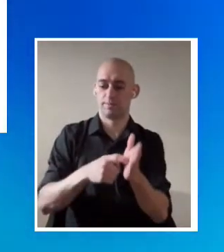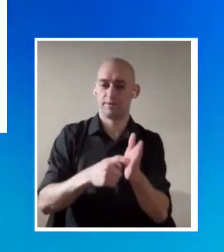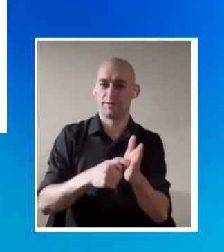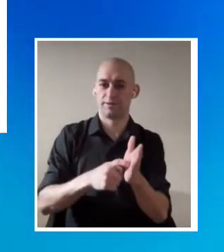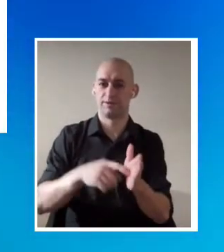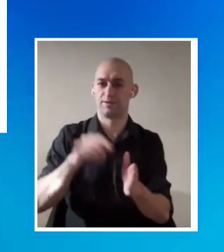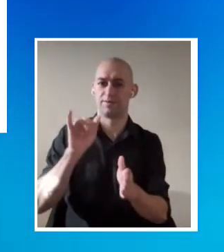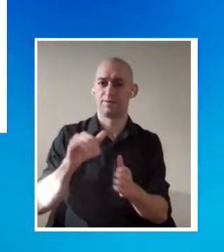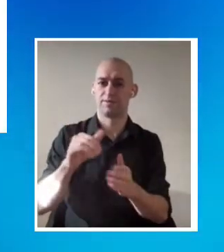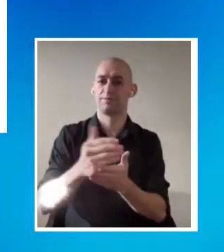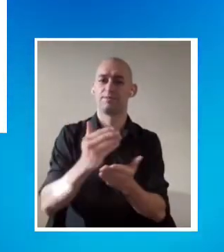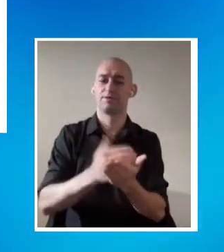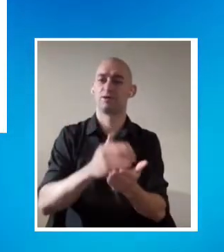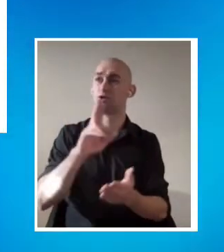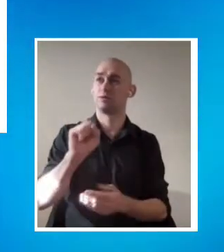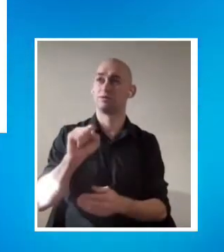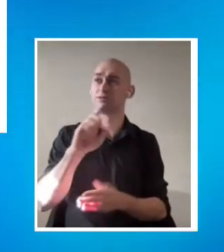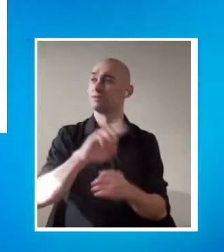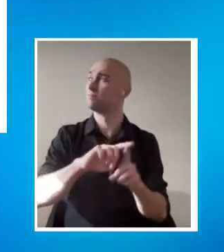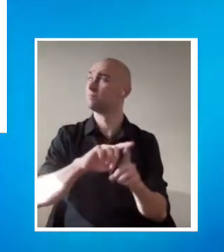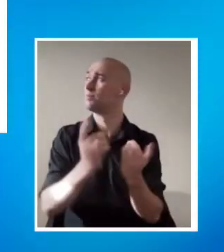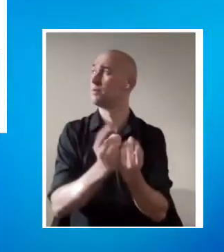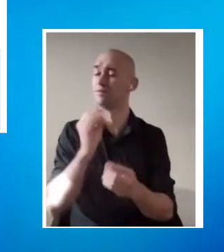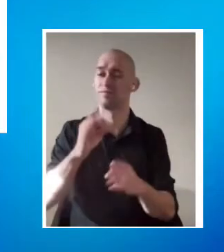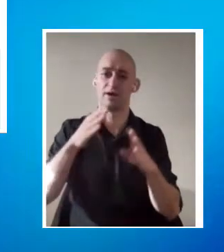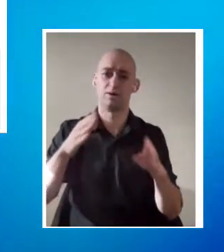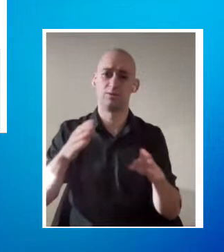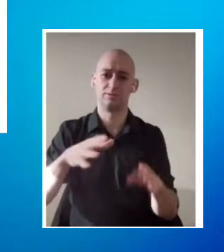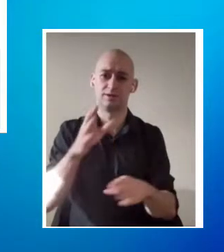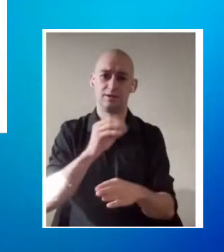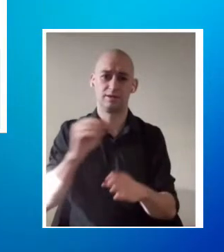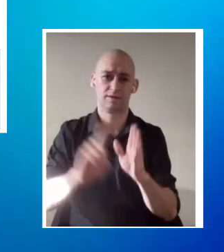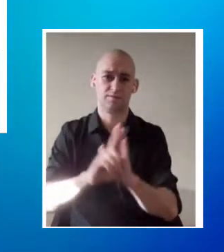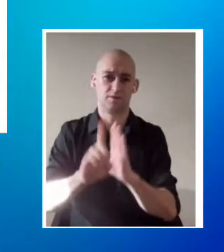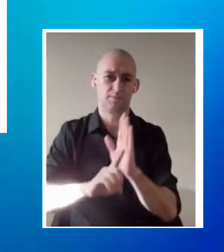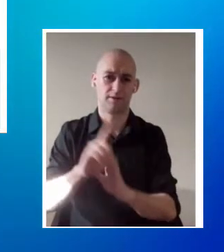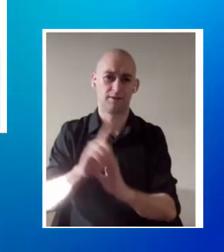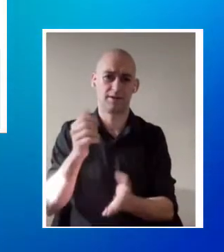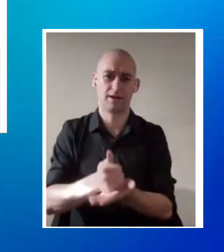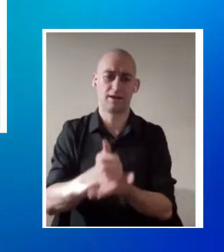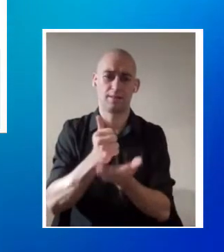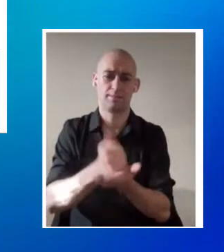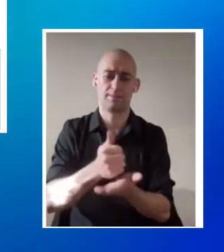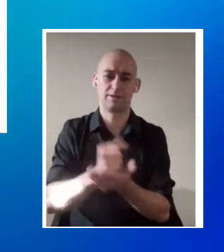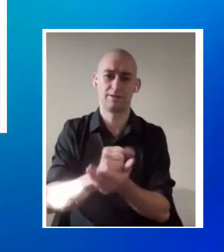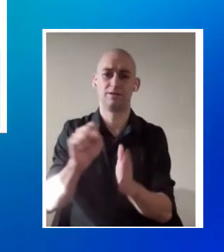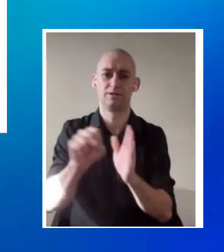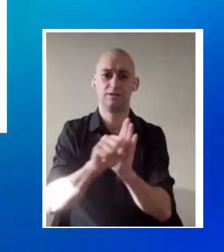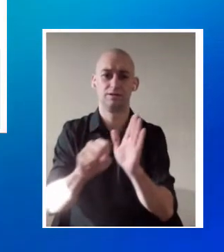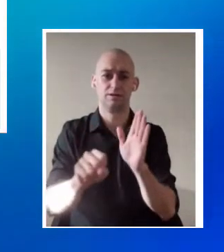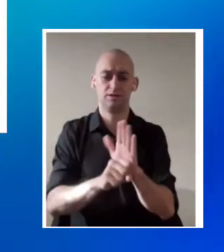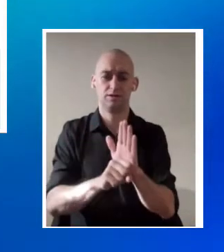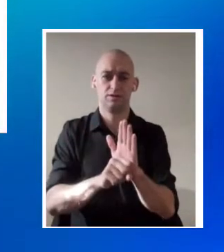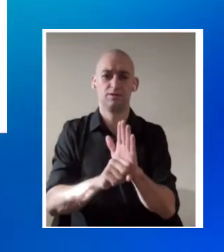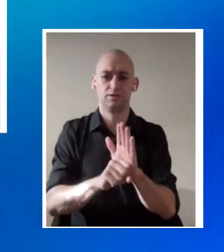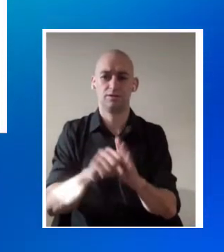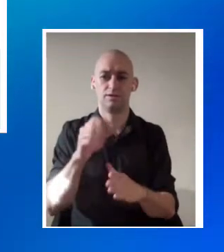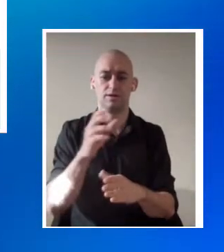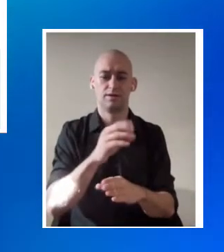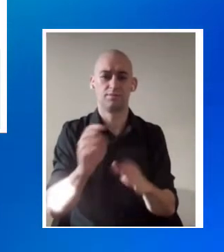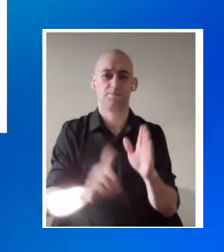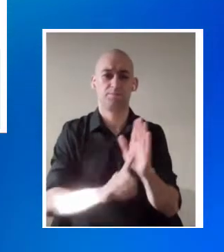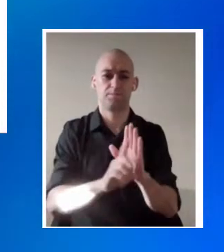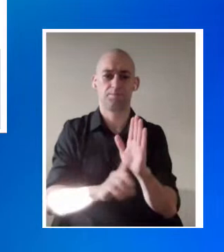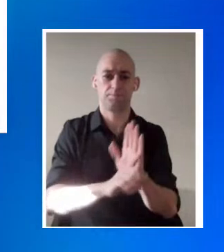U.S. Department of Housing and Urban Development to help states and local jurisdictions assess community needs